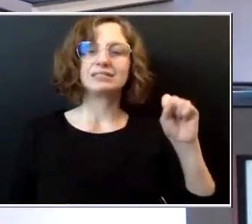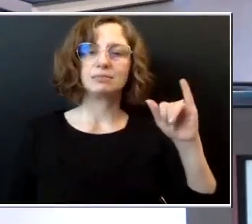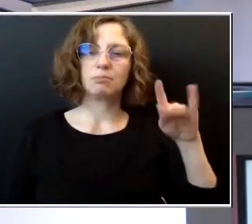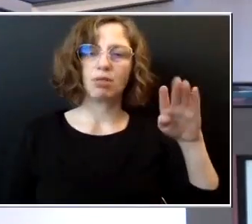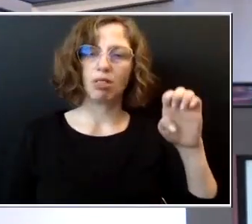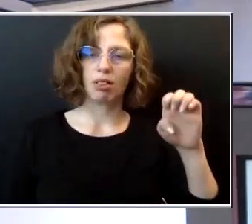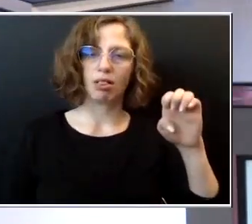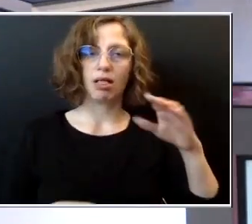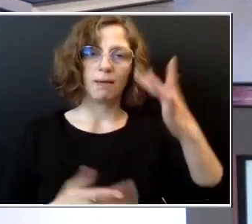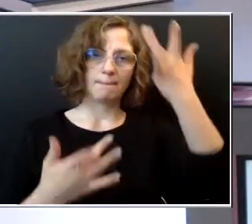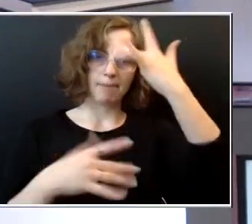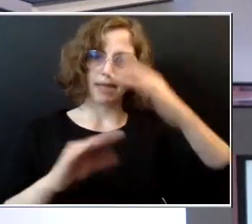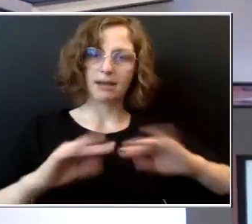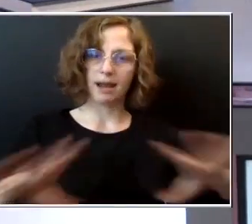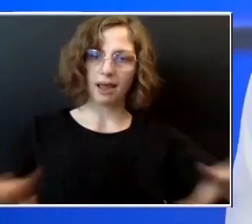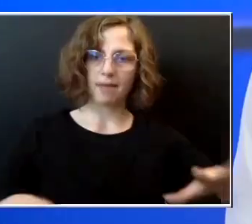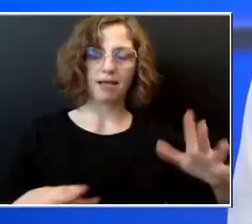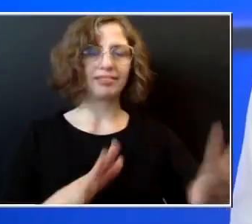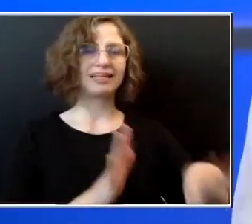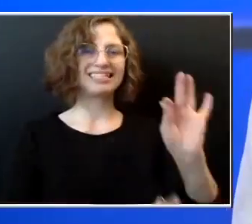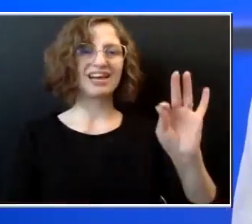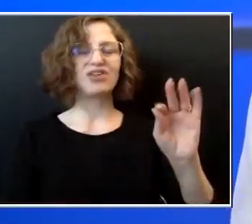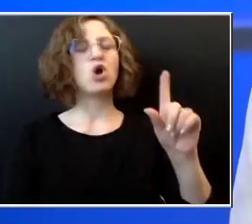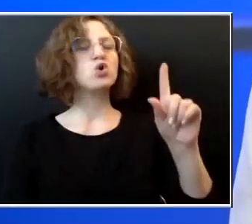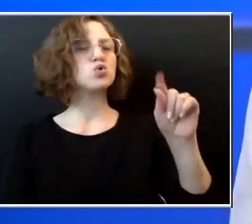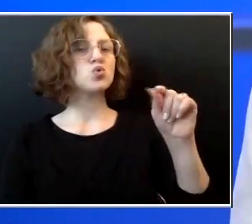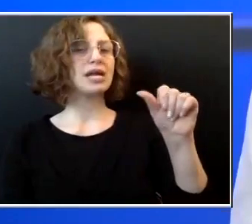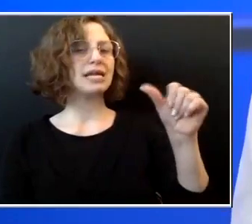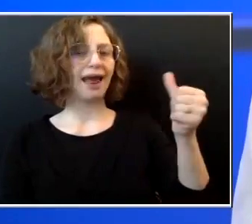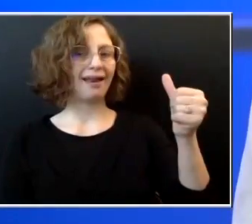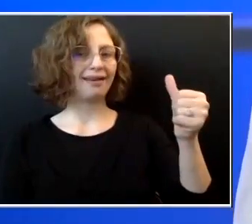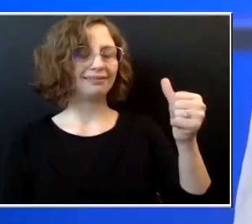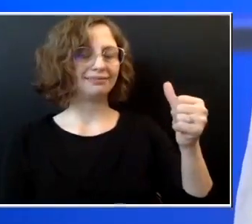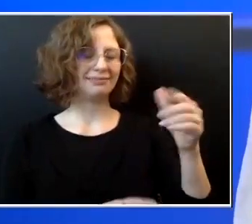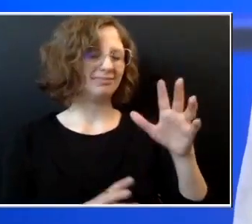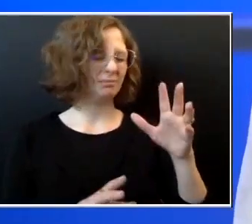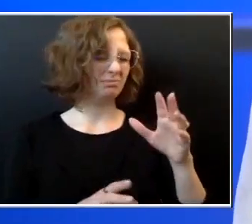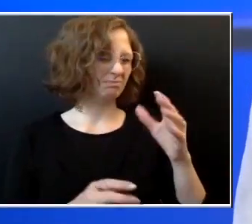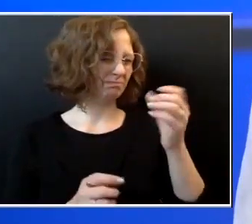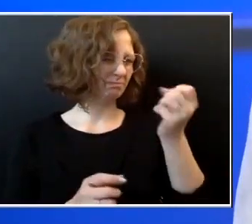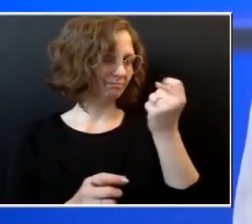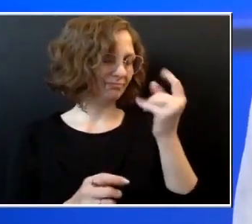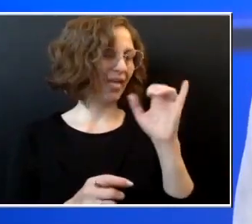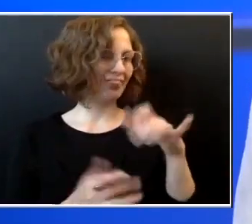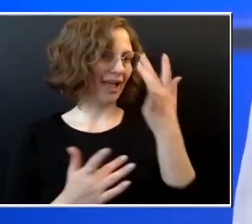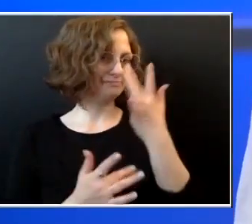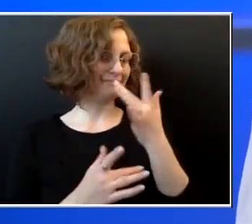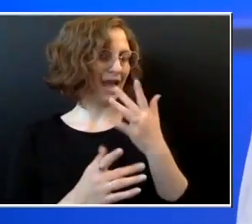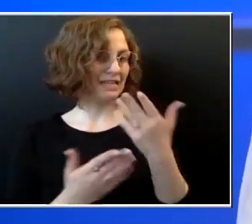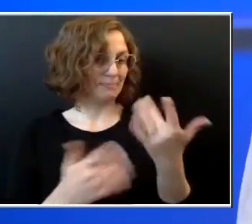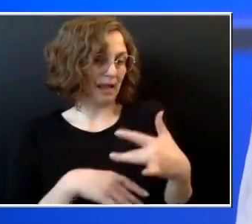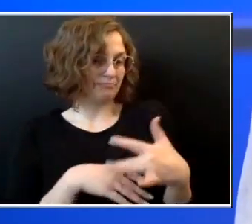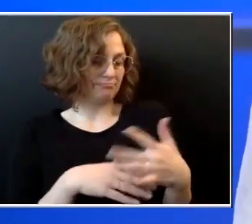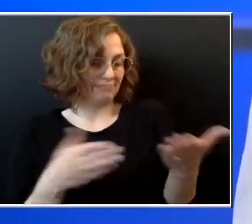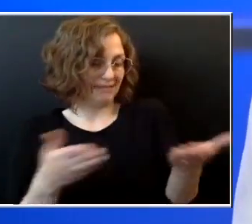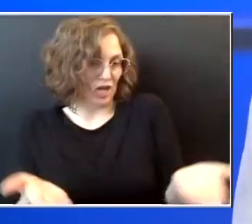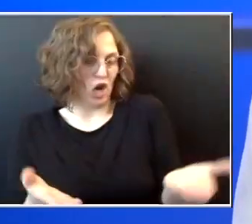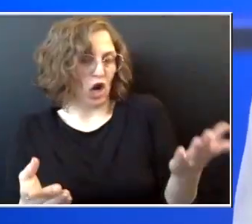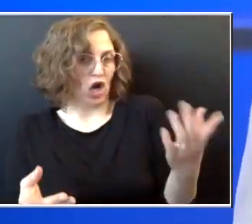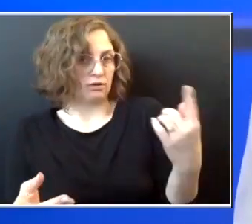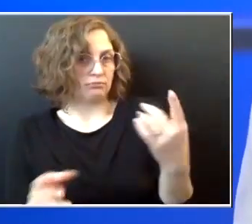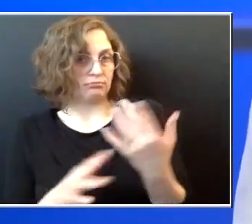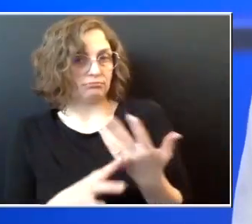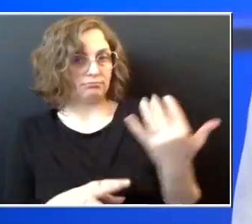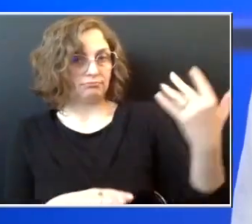longer than that. It is remarkable that the desire to kind of move on or to turn away from